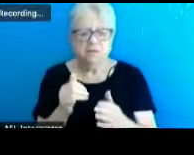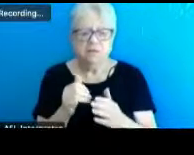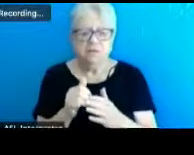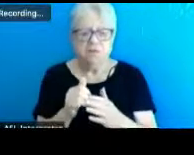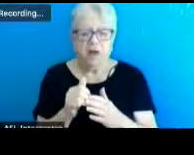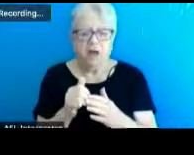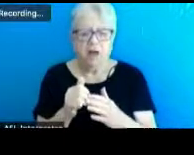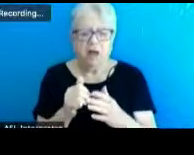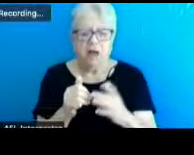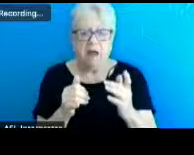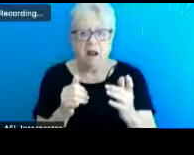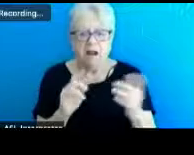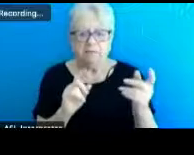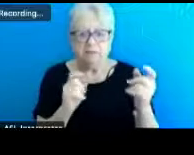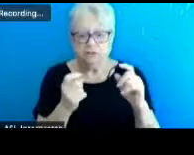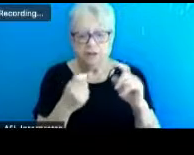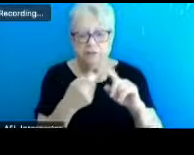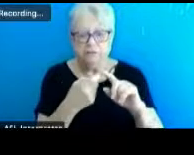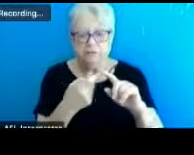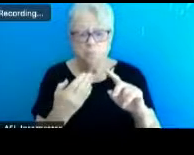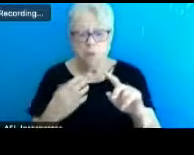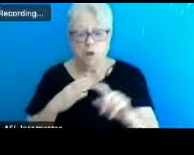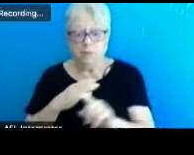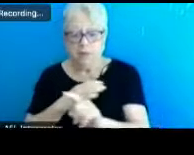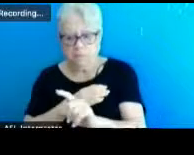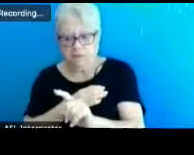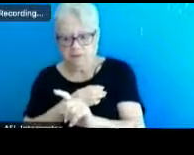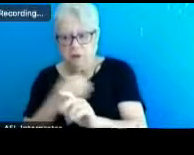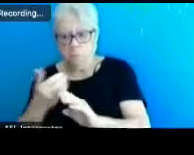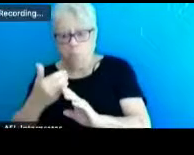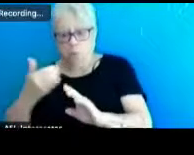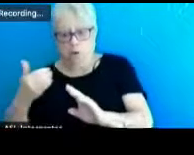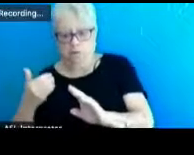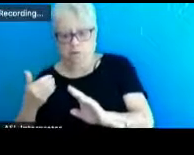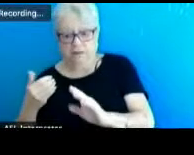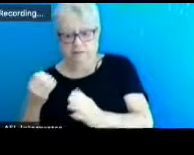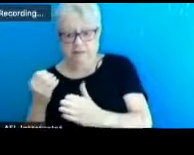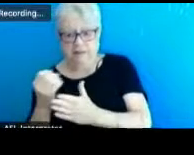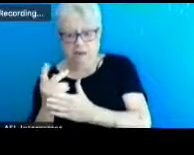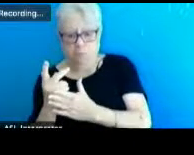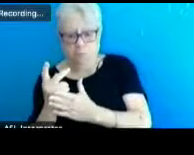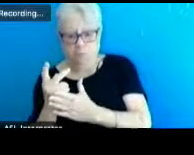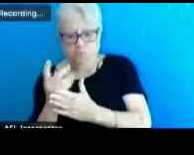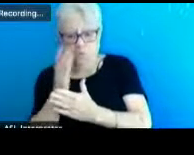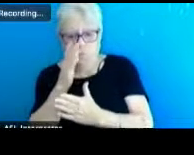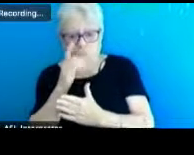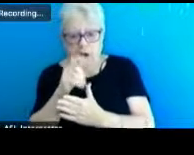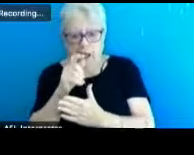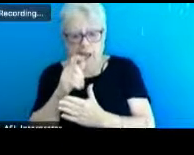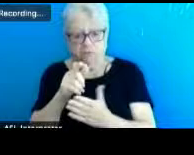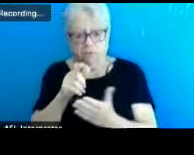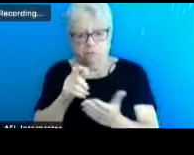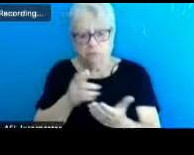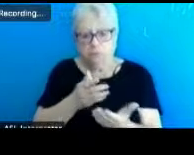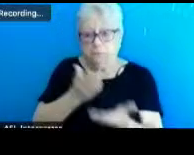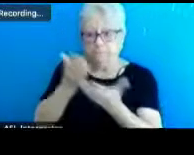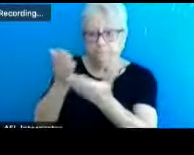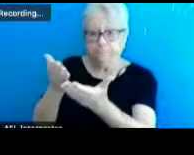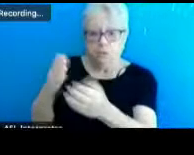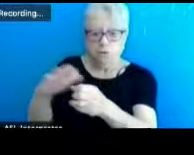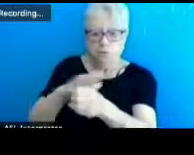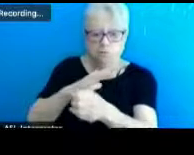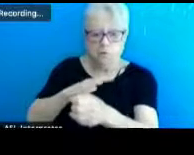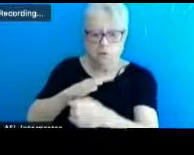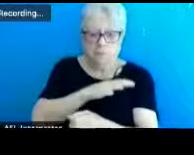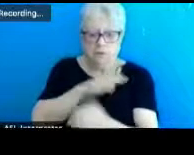substantively that changed from what the commission previously approved would have to go before the full commission. So,